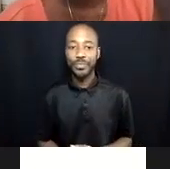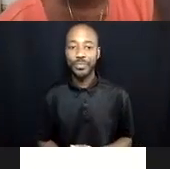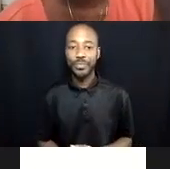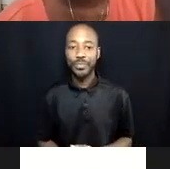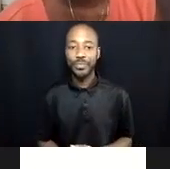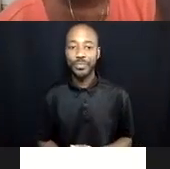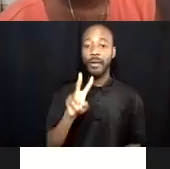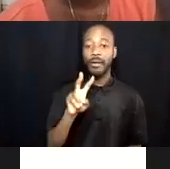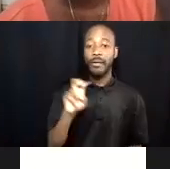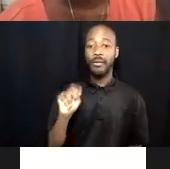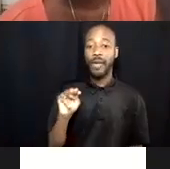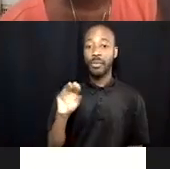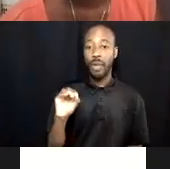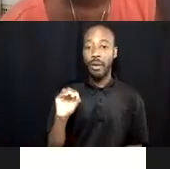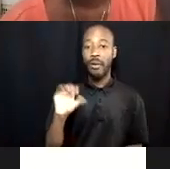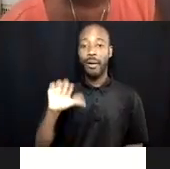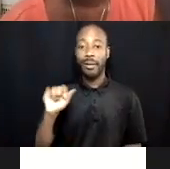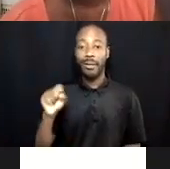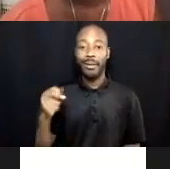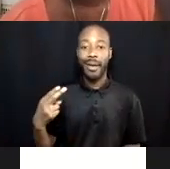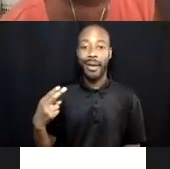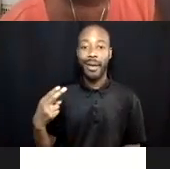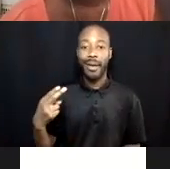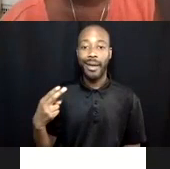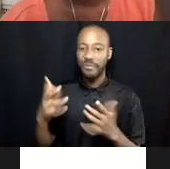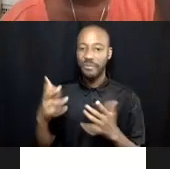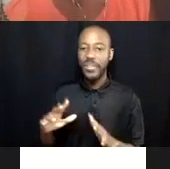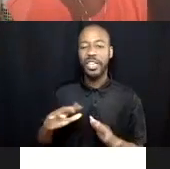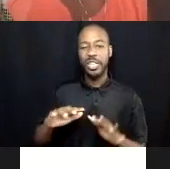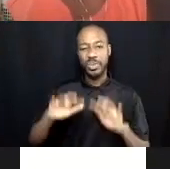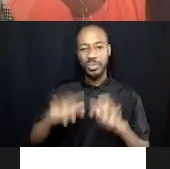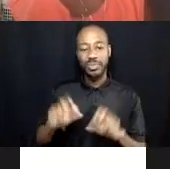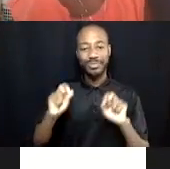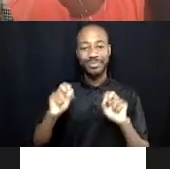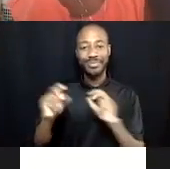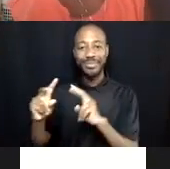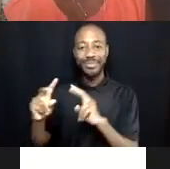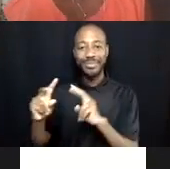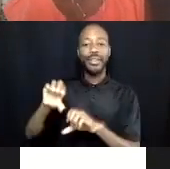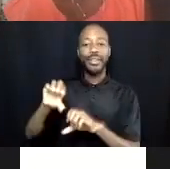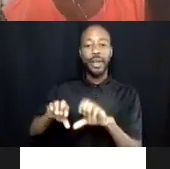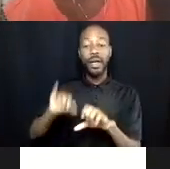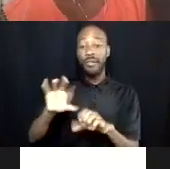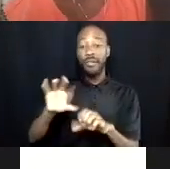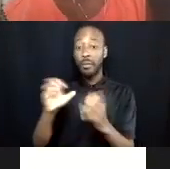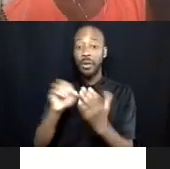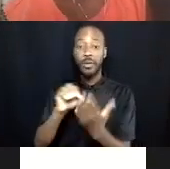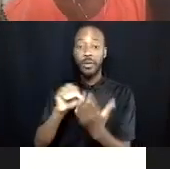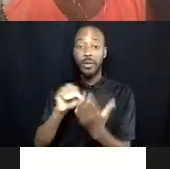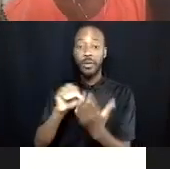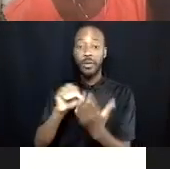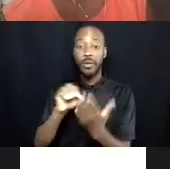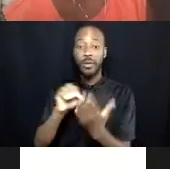Venmos and Cash Apps up in the chat for folks if they want to copy those down, spread information about how